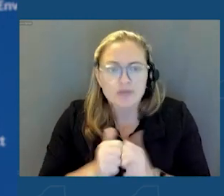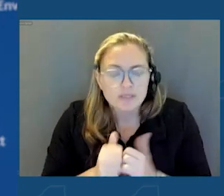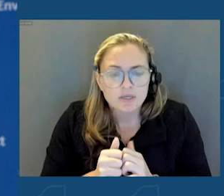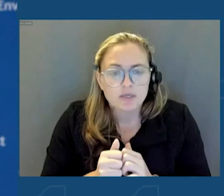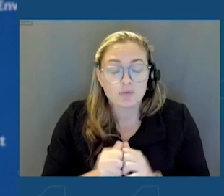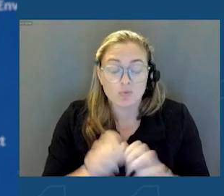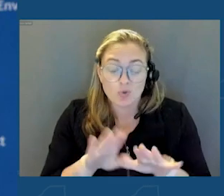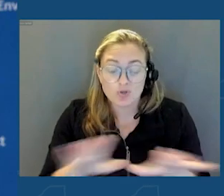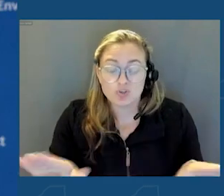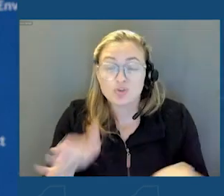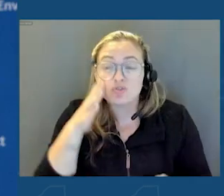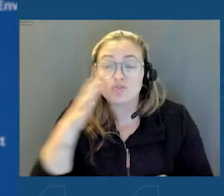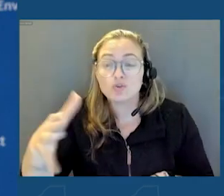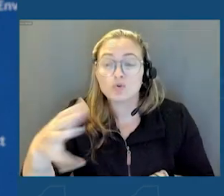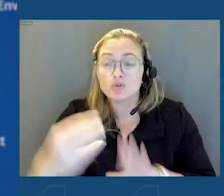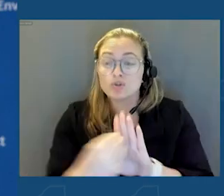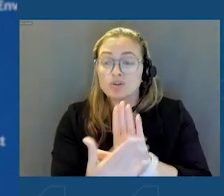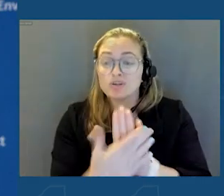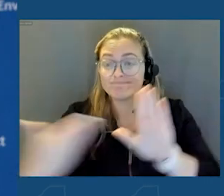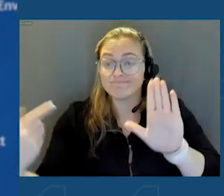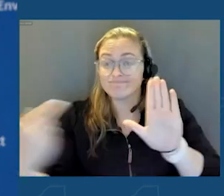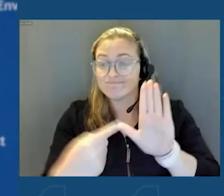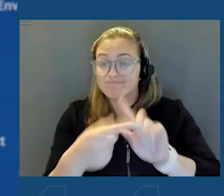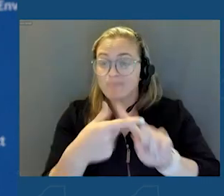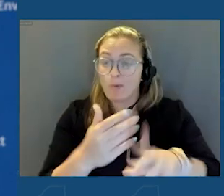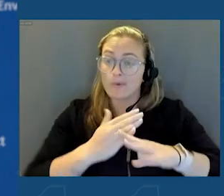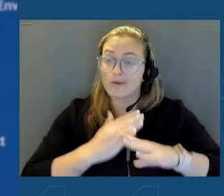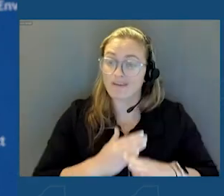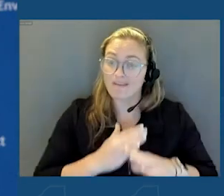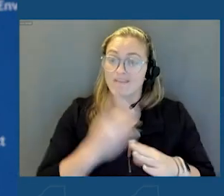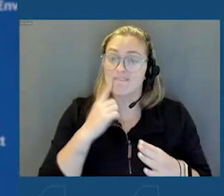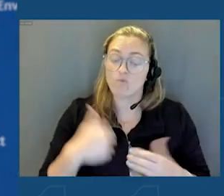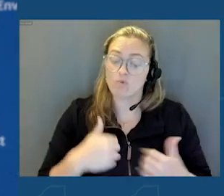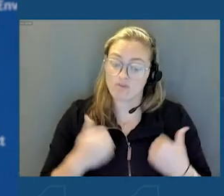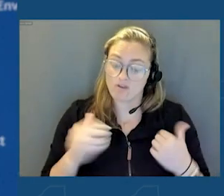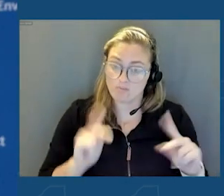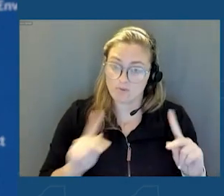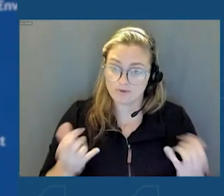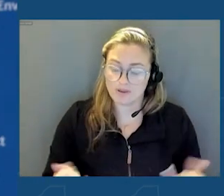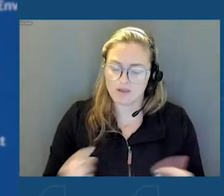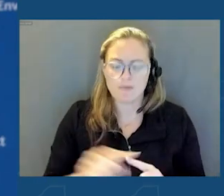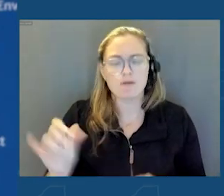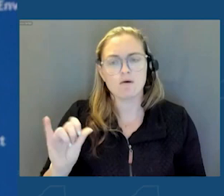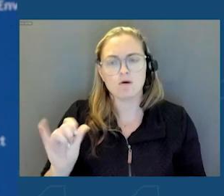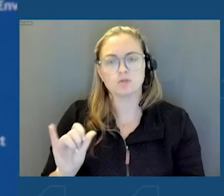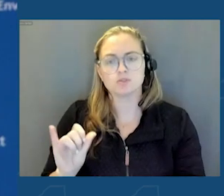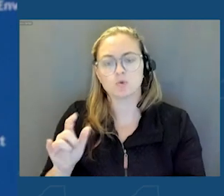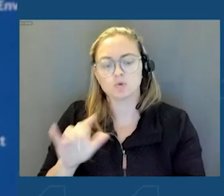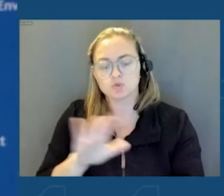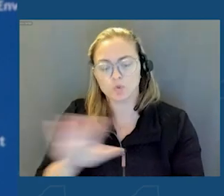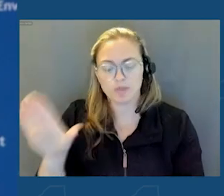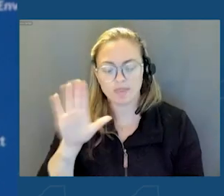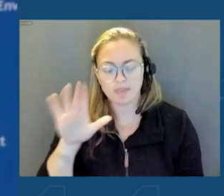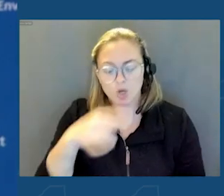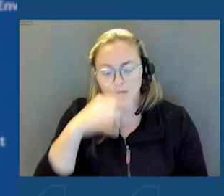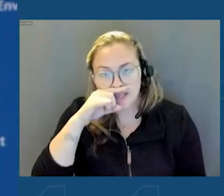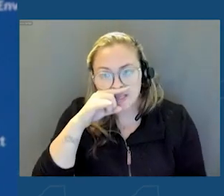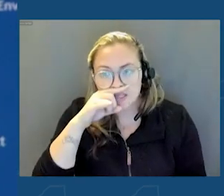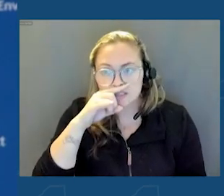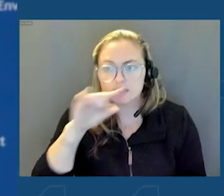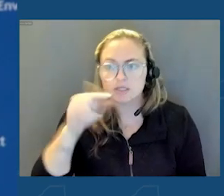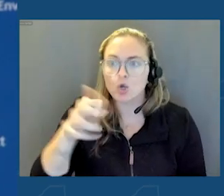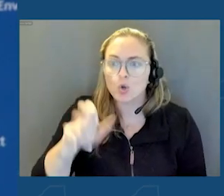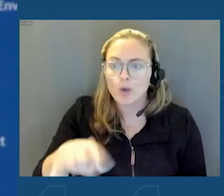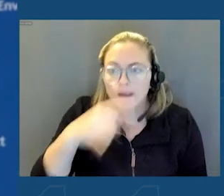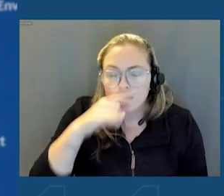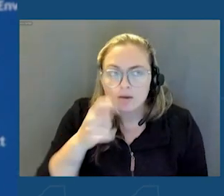the ballot and say this is about protecting for our young people today, but also so their kids and grandkids will not look back and